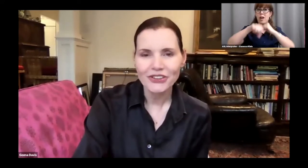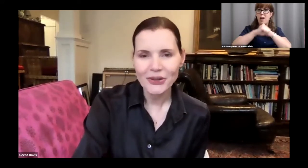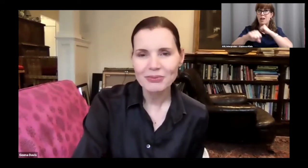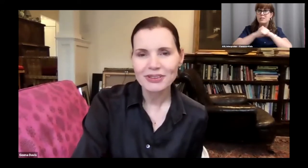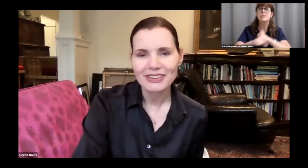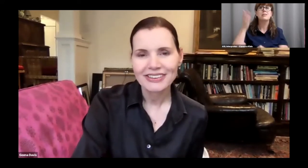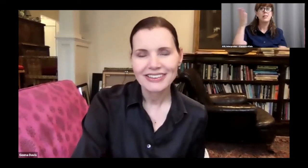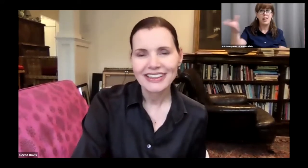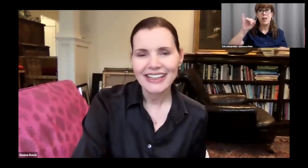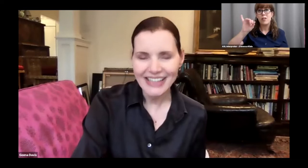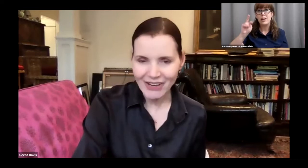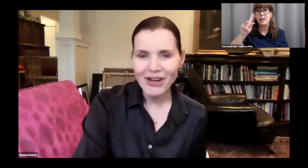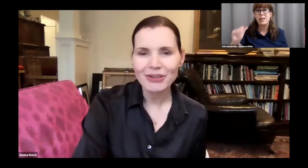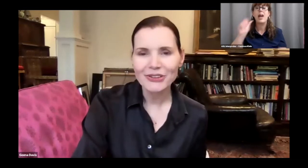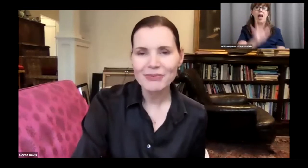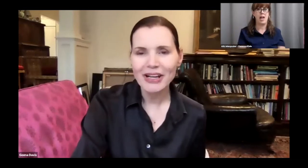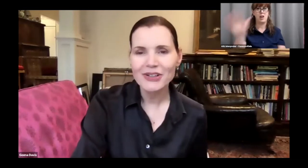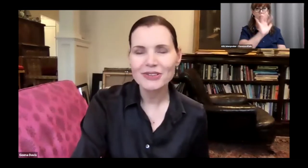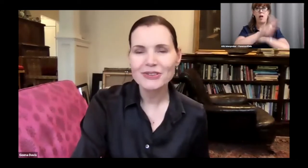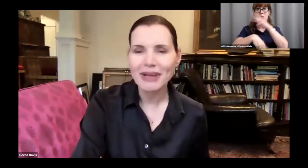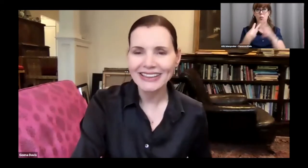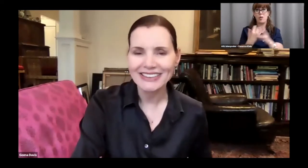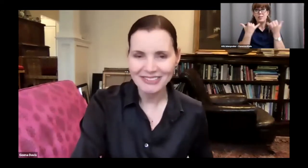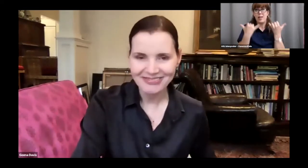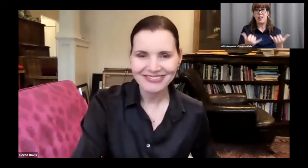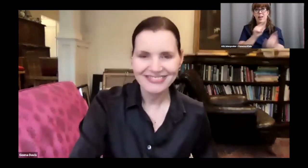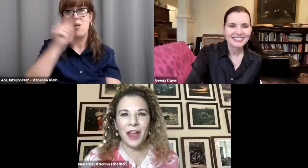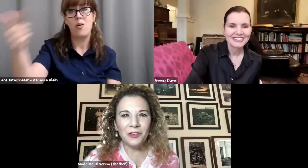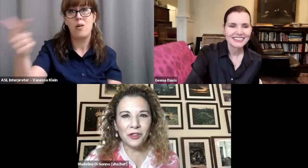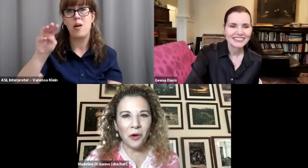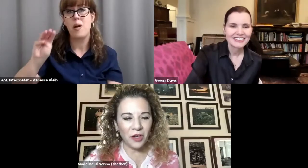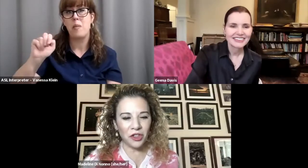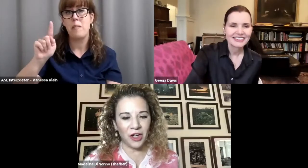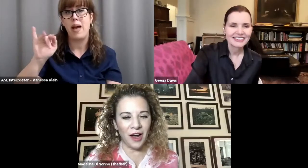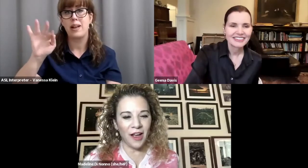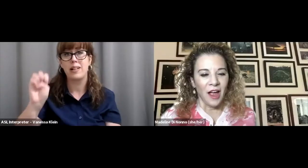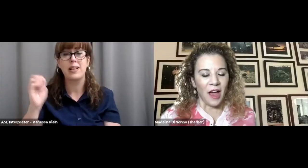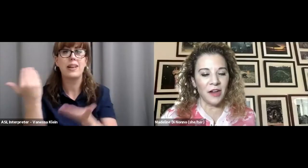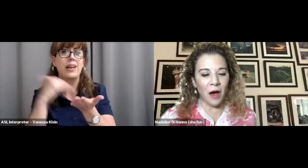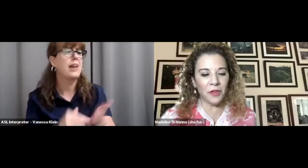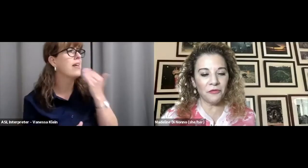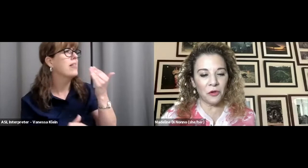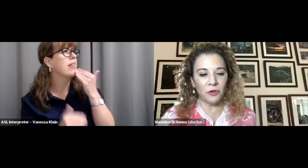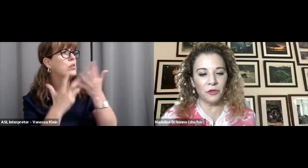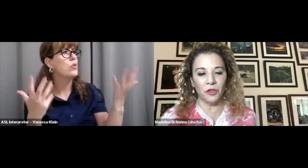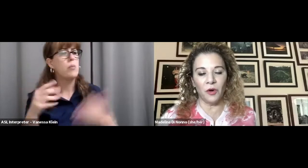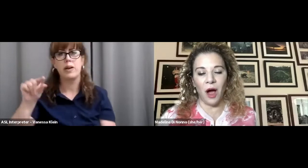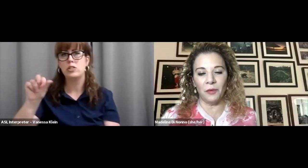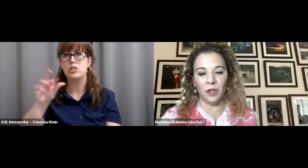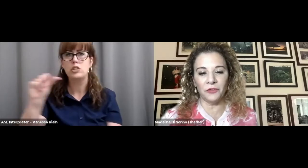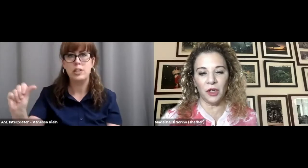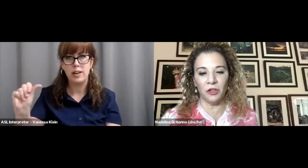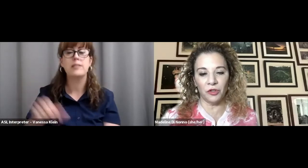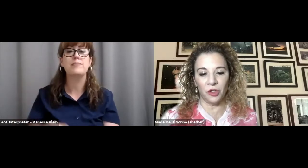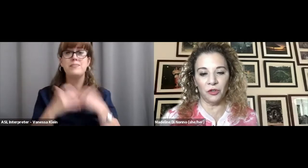across the globe. Now I will turn it back over to Madeline. Thank you so much, Gina. And now, without further ado, I